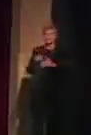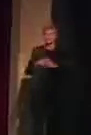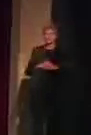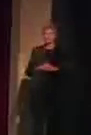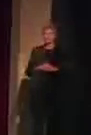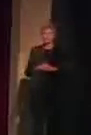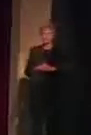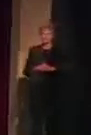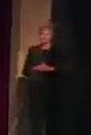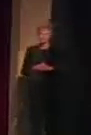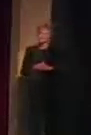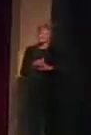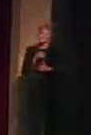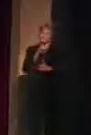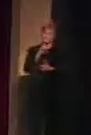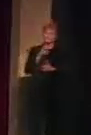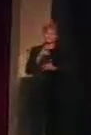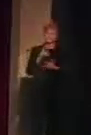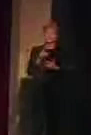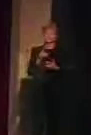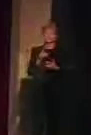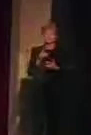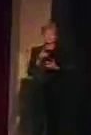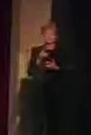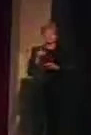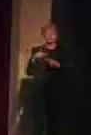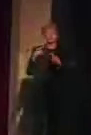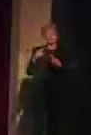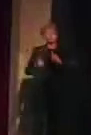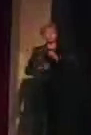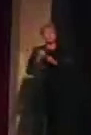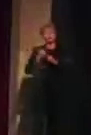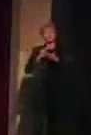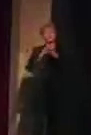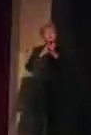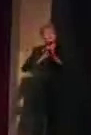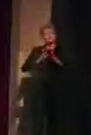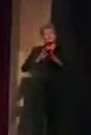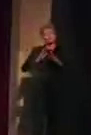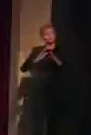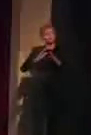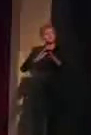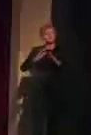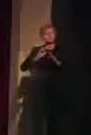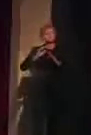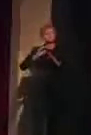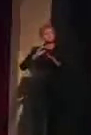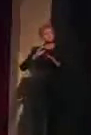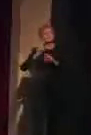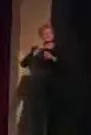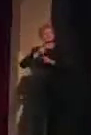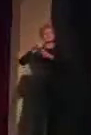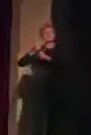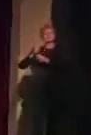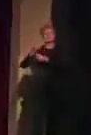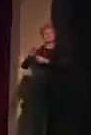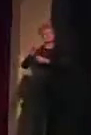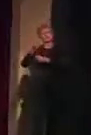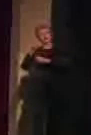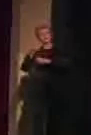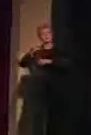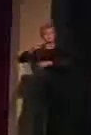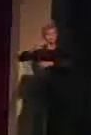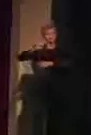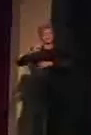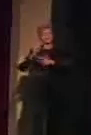You know, overwhelmingly, we've had peaceful demonstrations, and so the appropriate term is demonstration or protest.